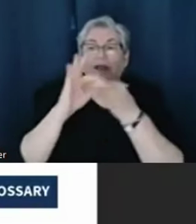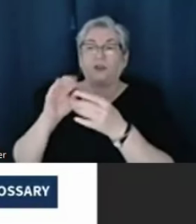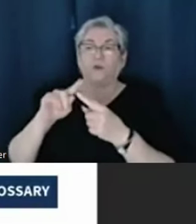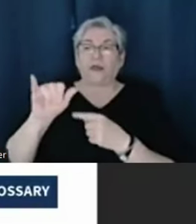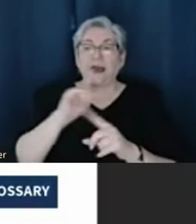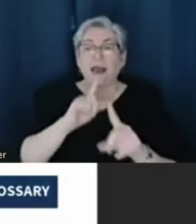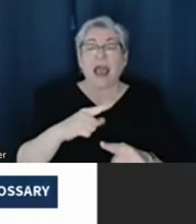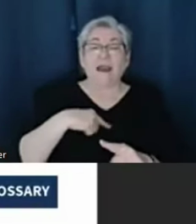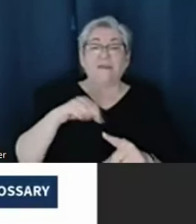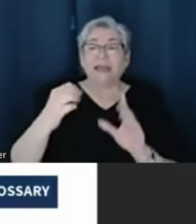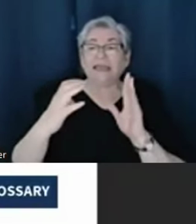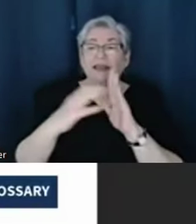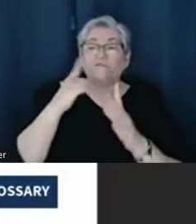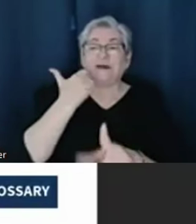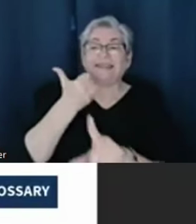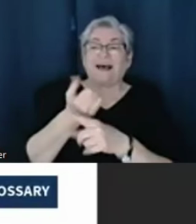on self-advocacy?